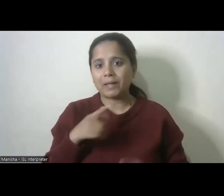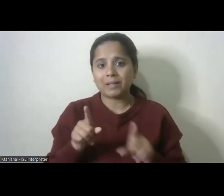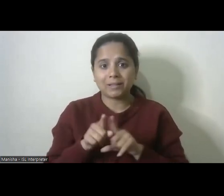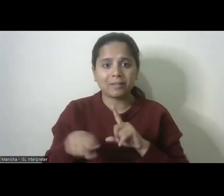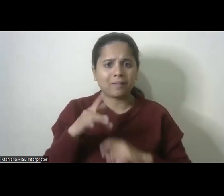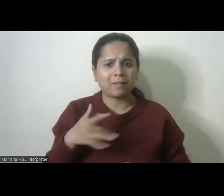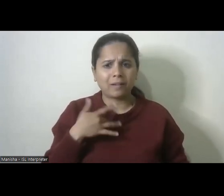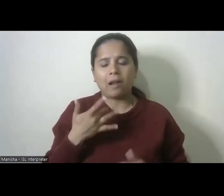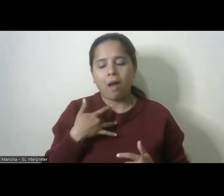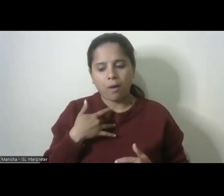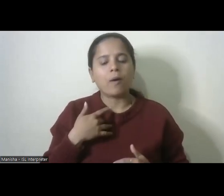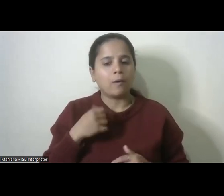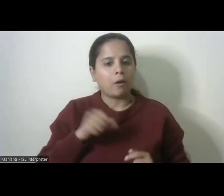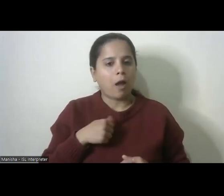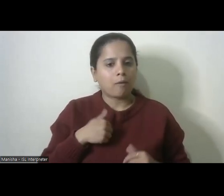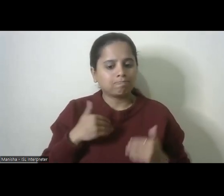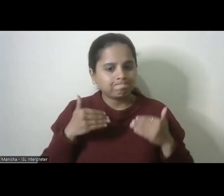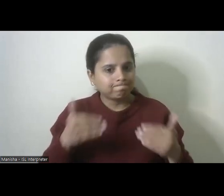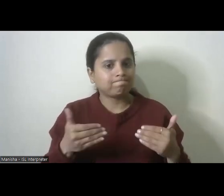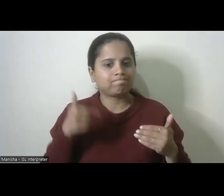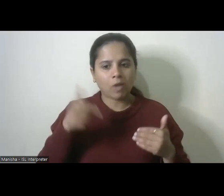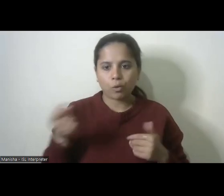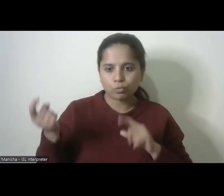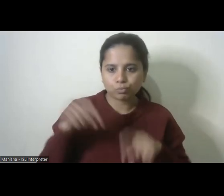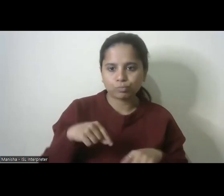feeling very moved to be here before you today.